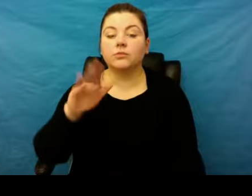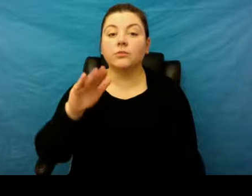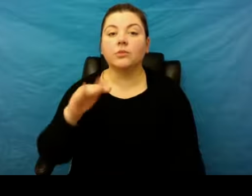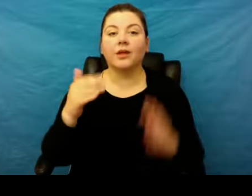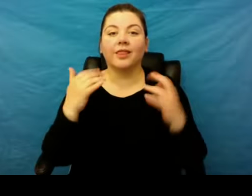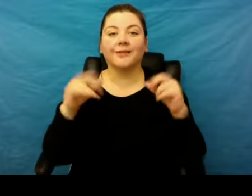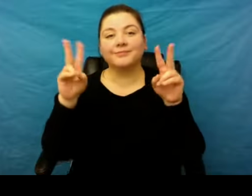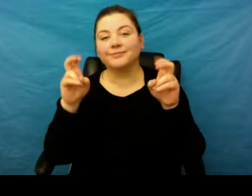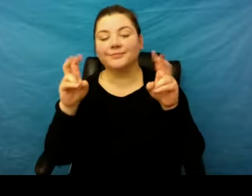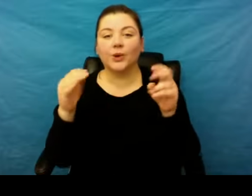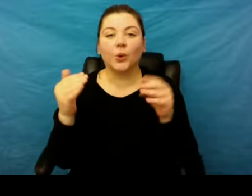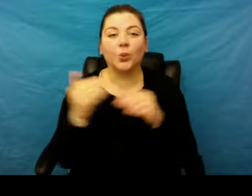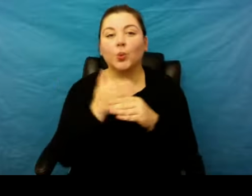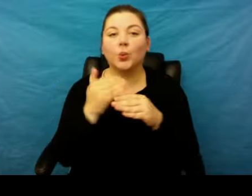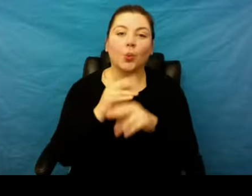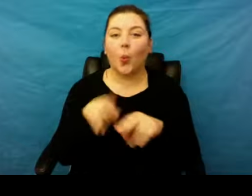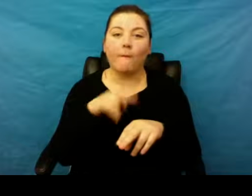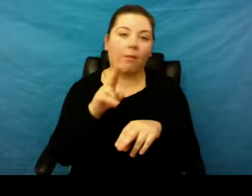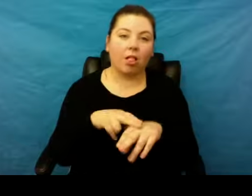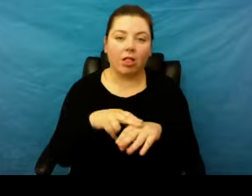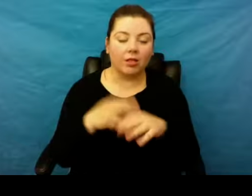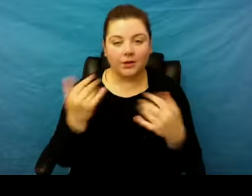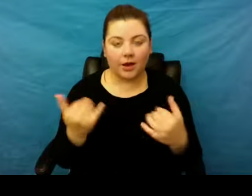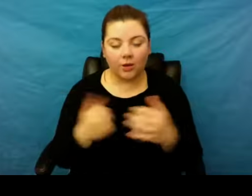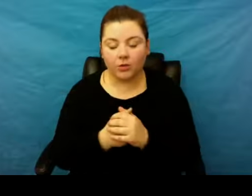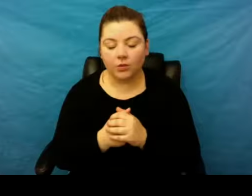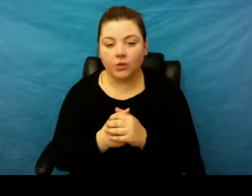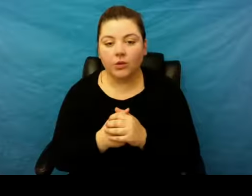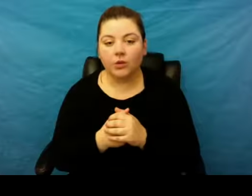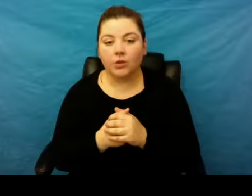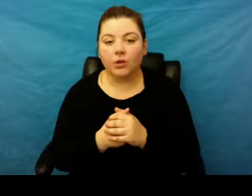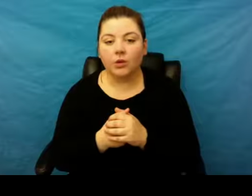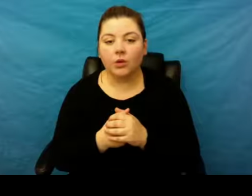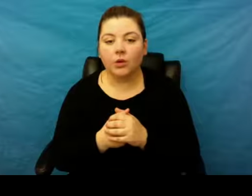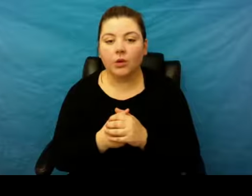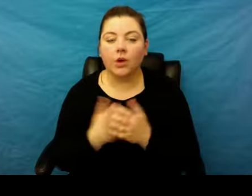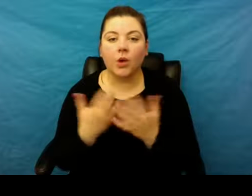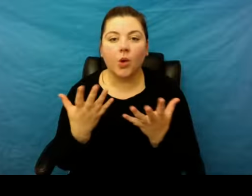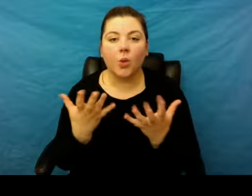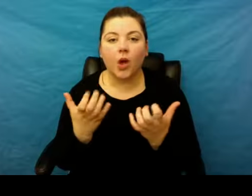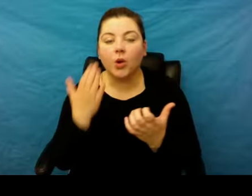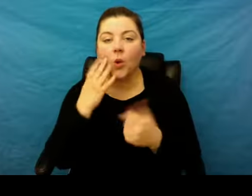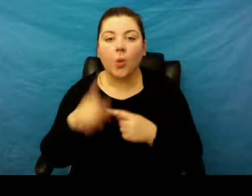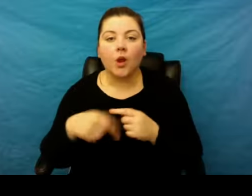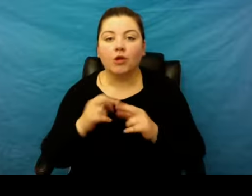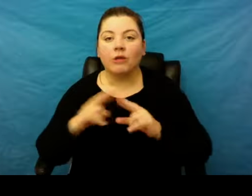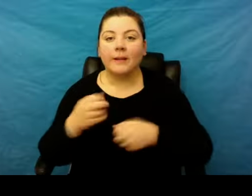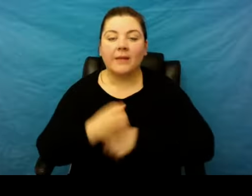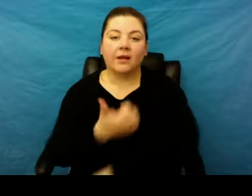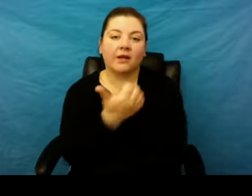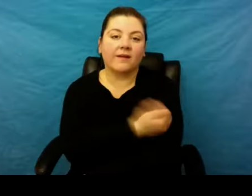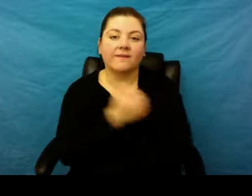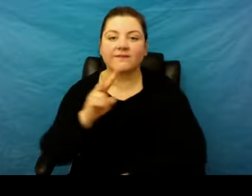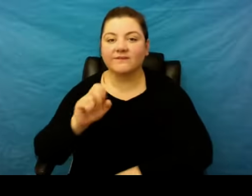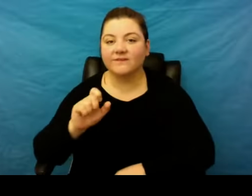The new normal. There's a question about the new normal. How long, until there's a vaccine? Will there be